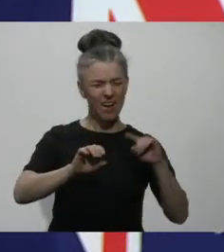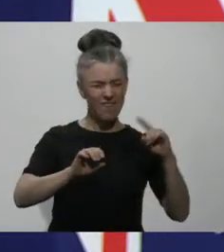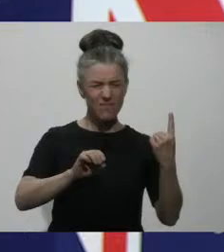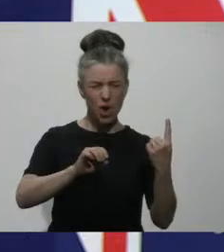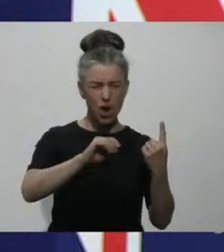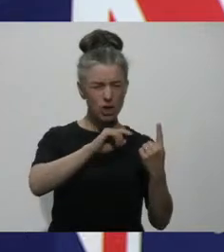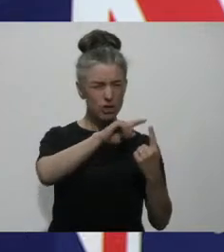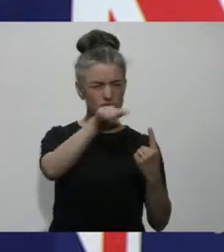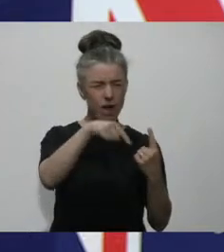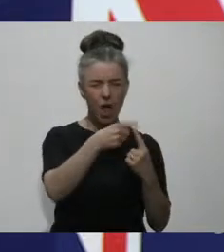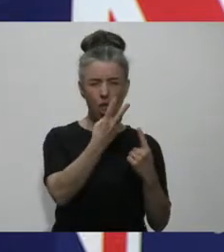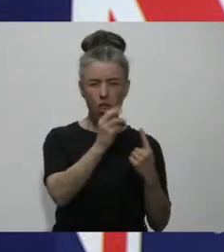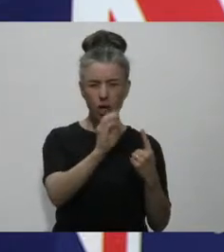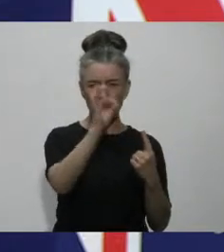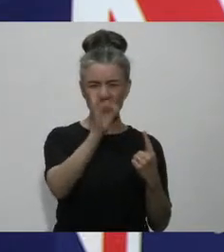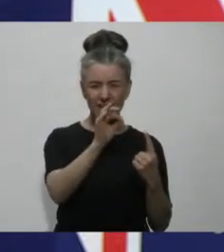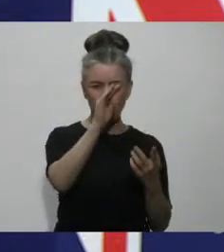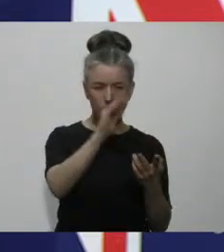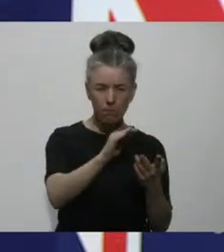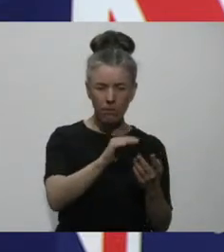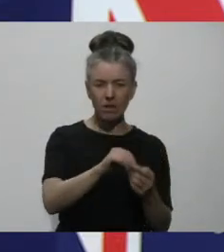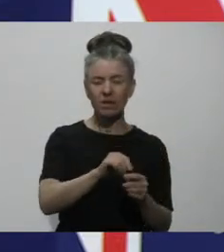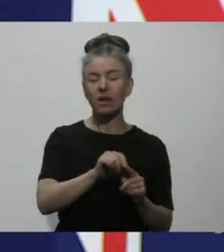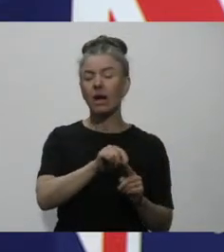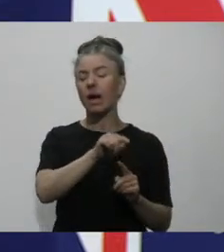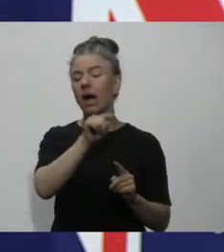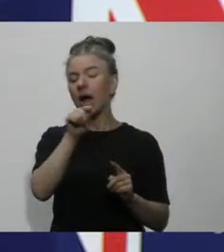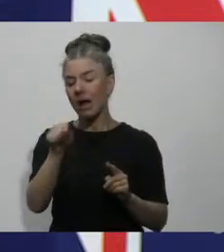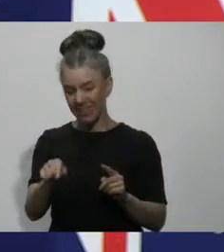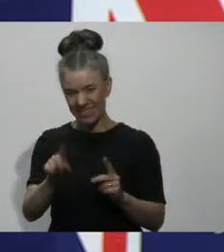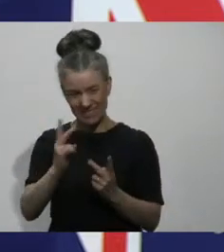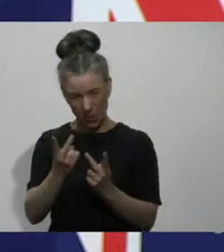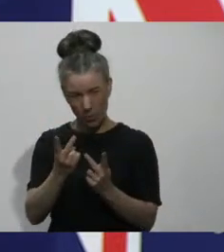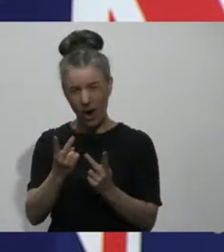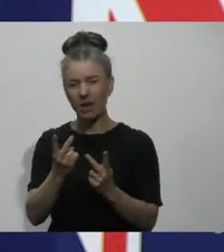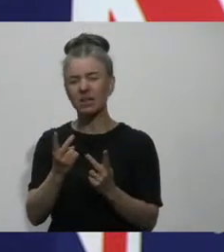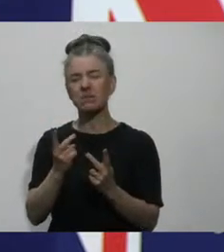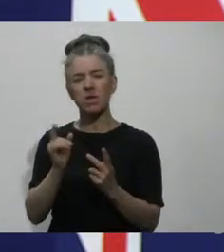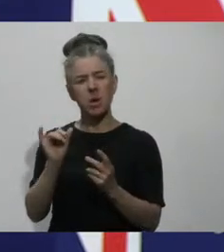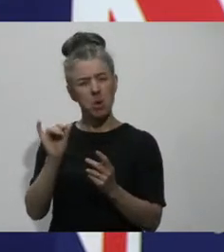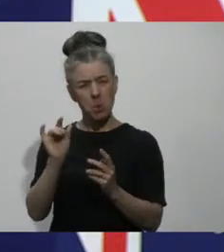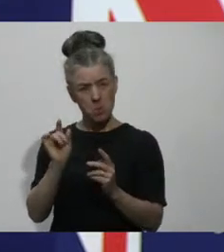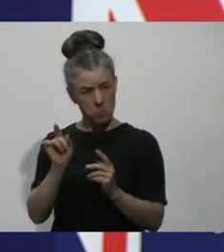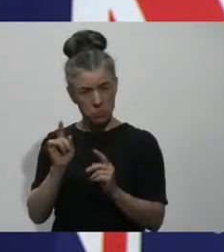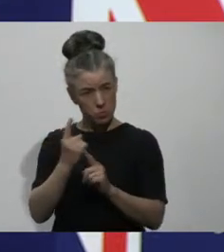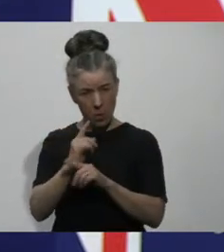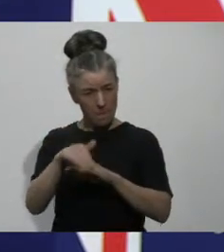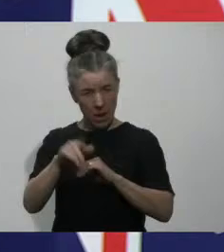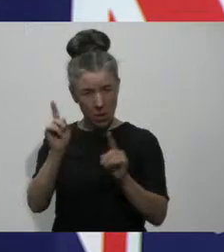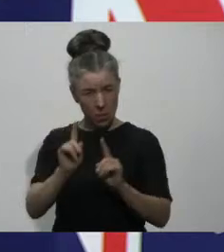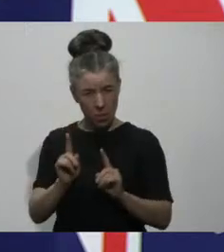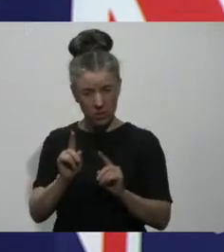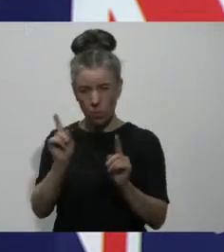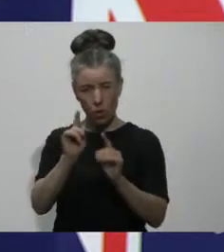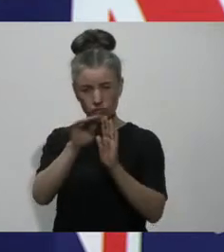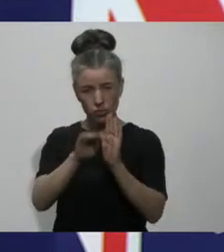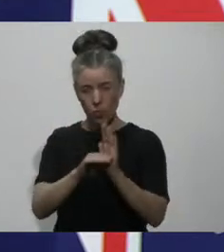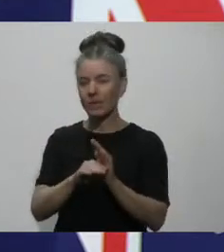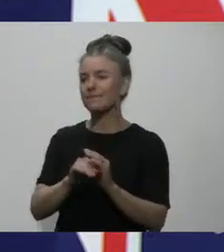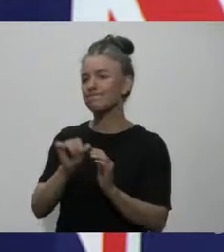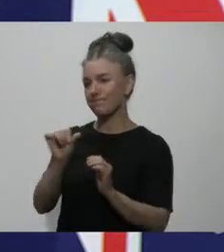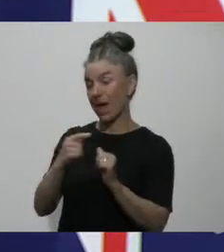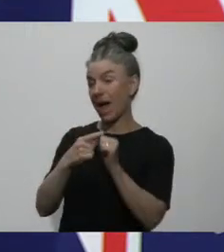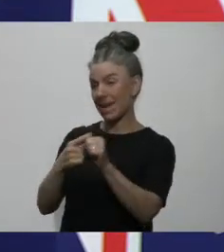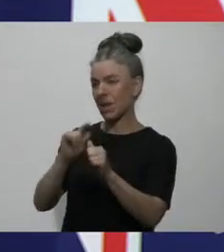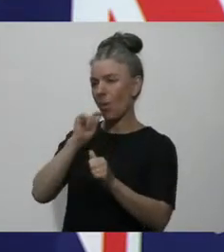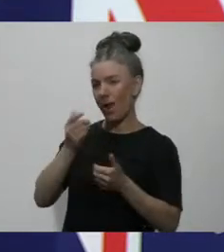or 40%. Are you leaning towards either of those? That's exactly the discussion that will take place over the weekend. What we need to do is make sure